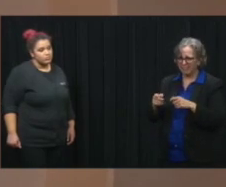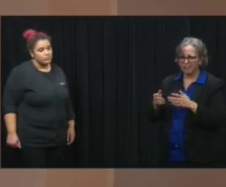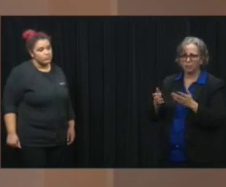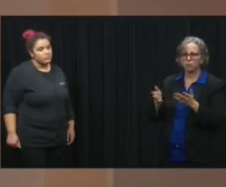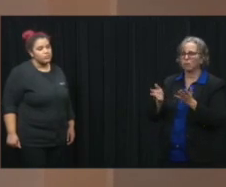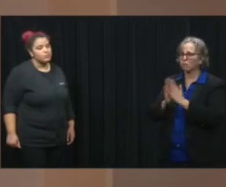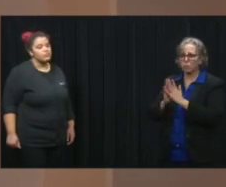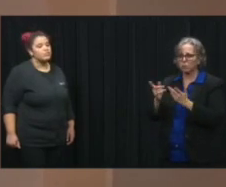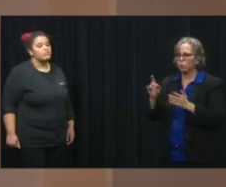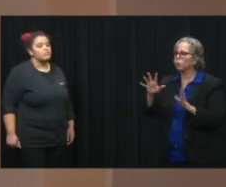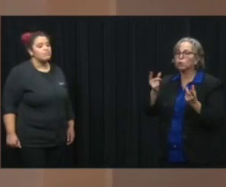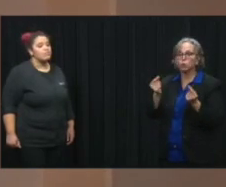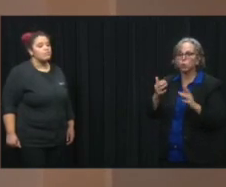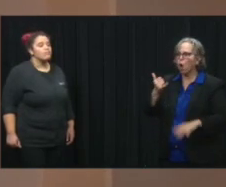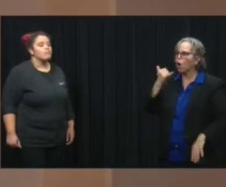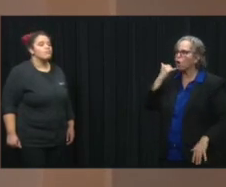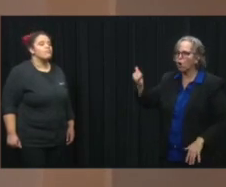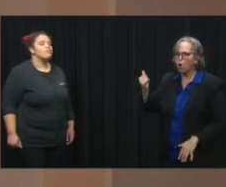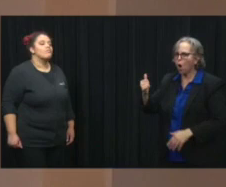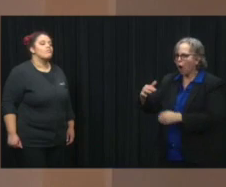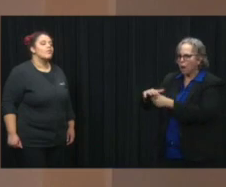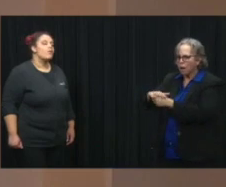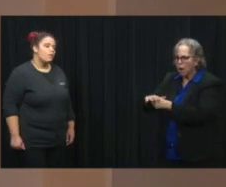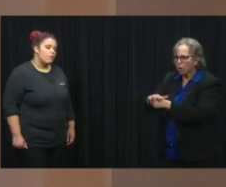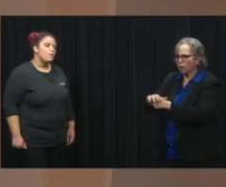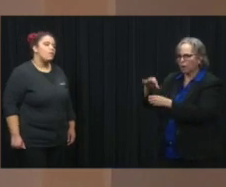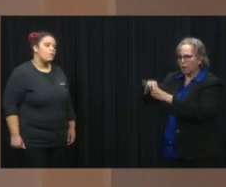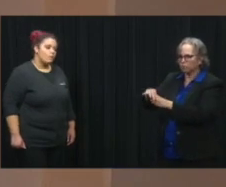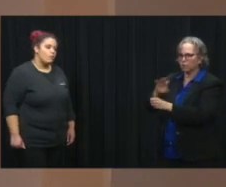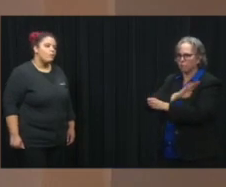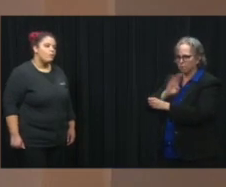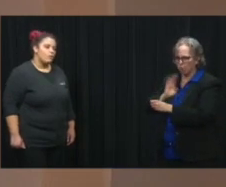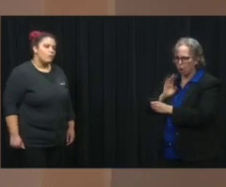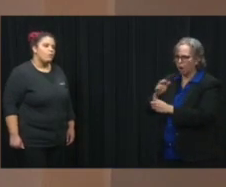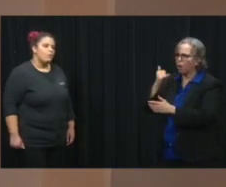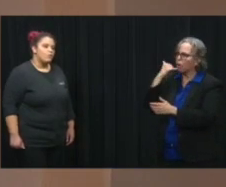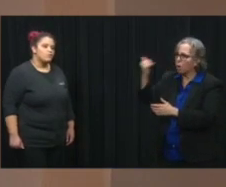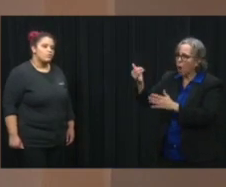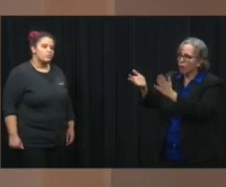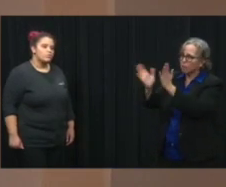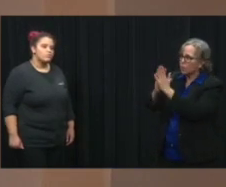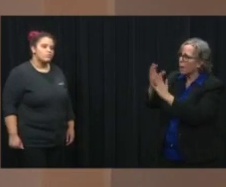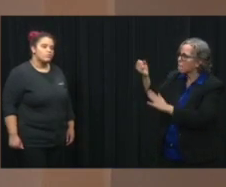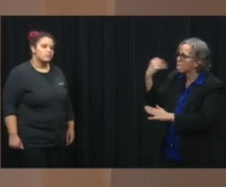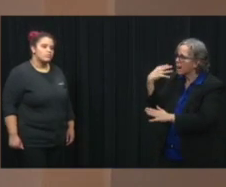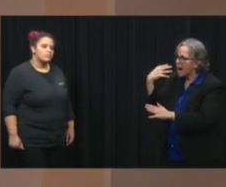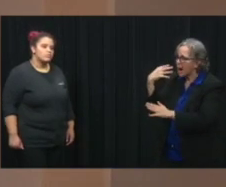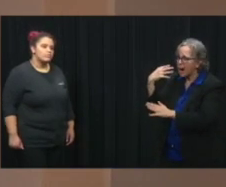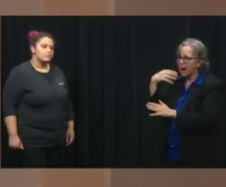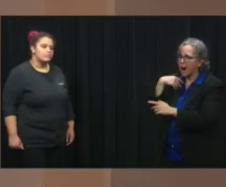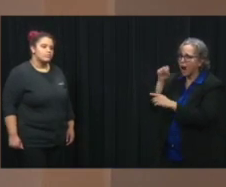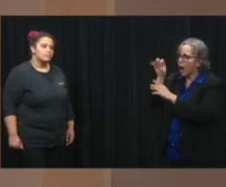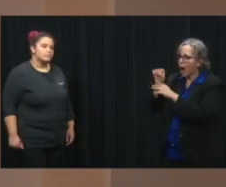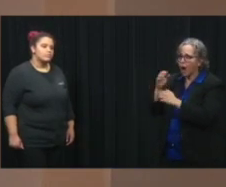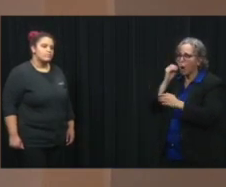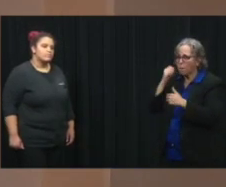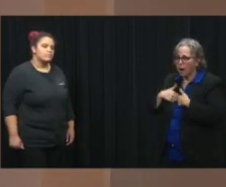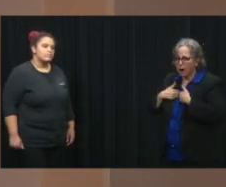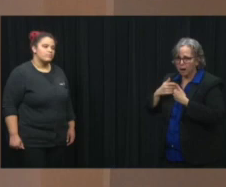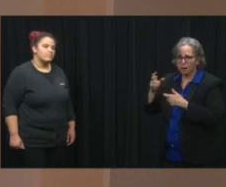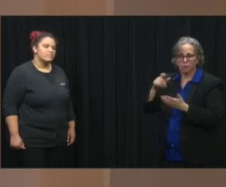local Board of Elections and request one over the phone. That's not something you typically would be allowed to do, but this election